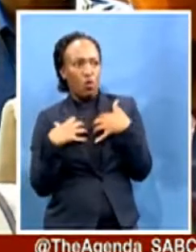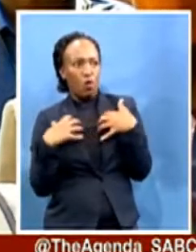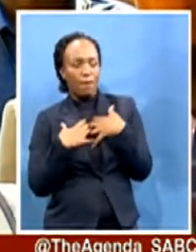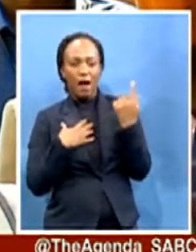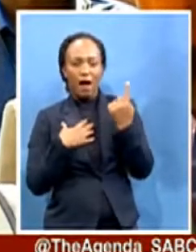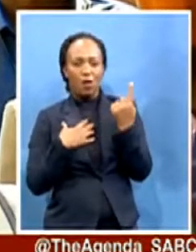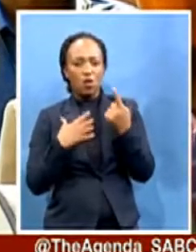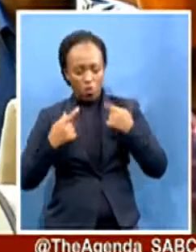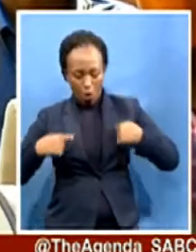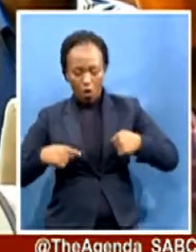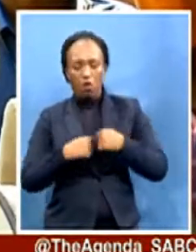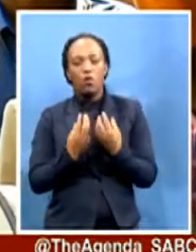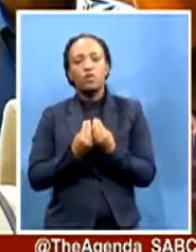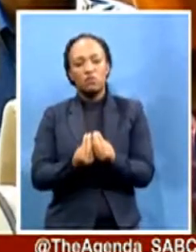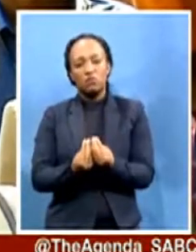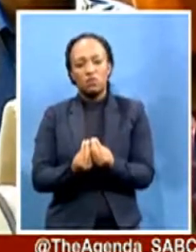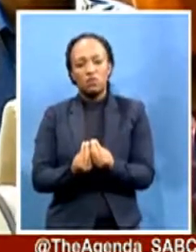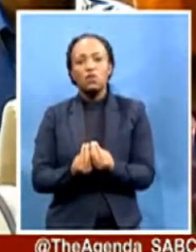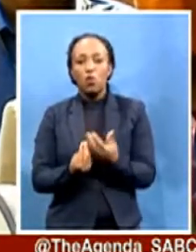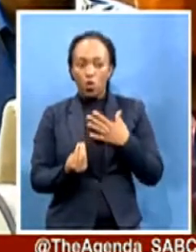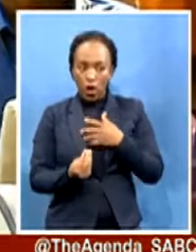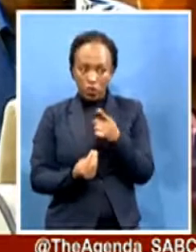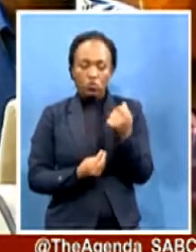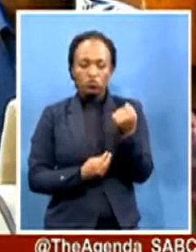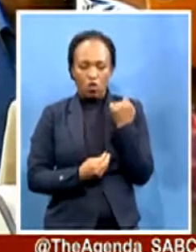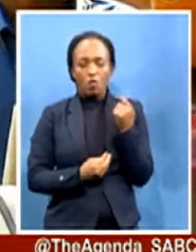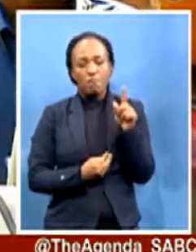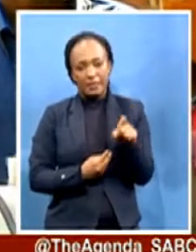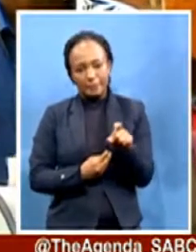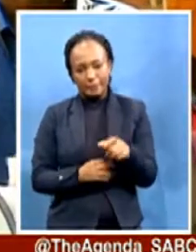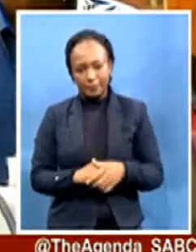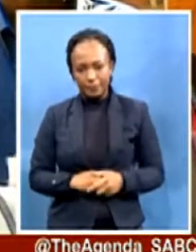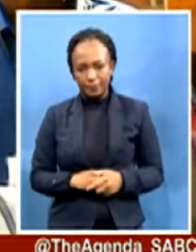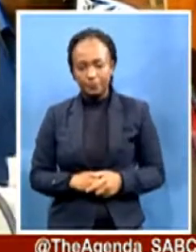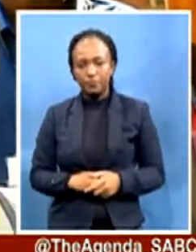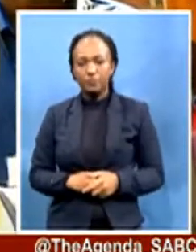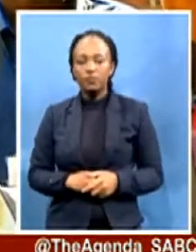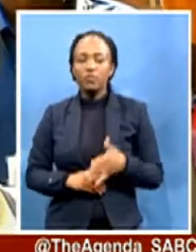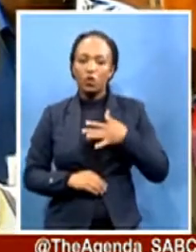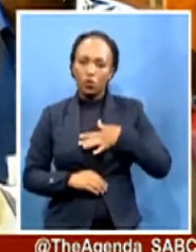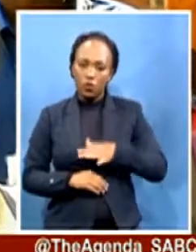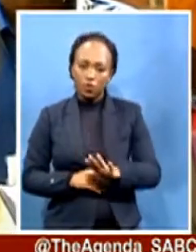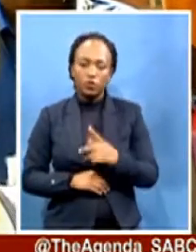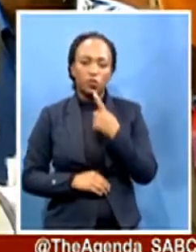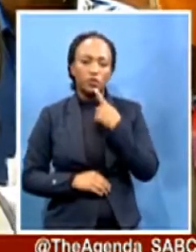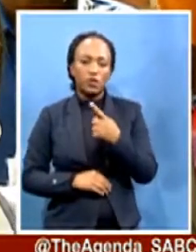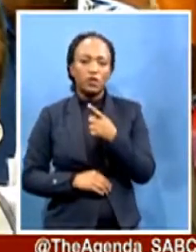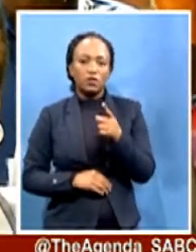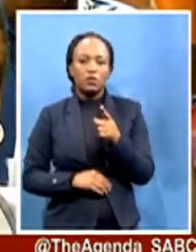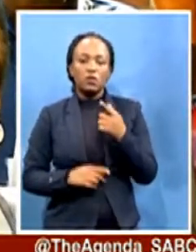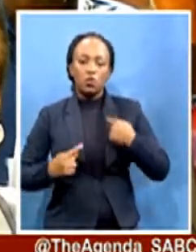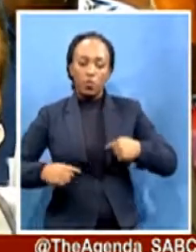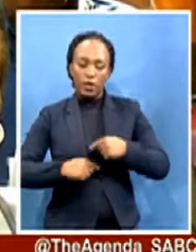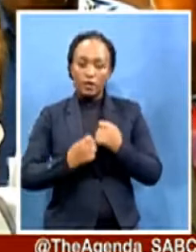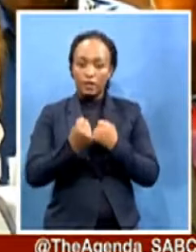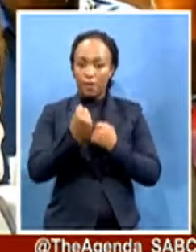to be strong. So with that, we just want to say that we support the means that have been taken to go and